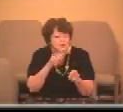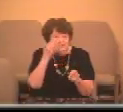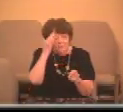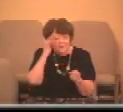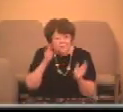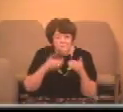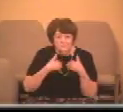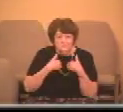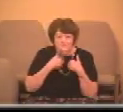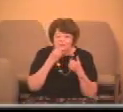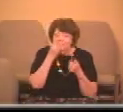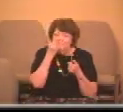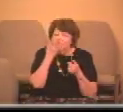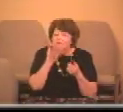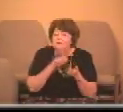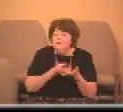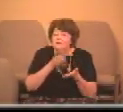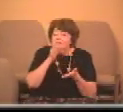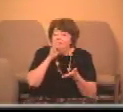week?